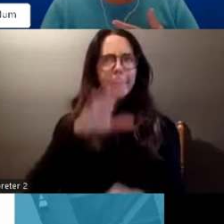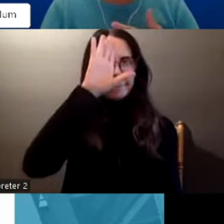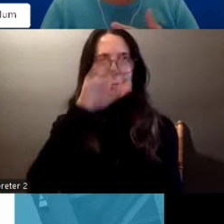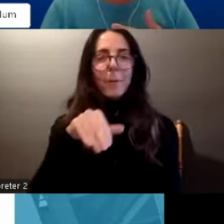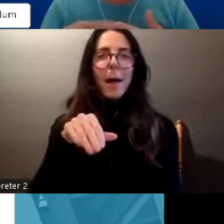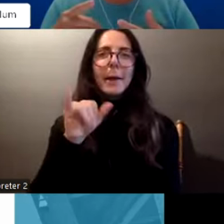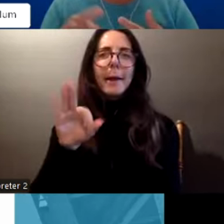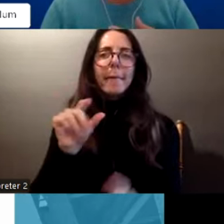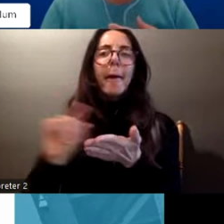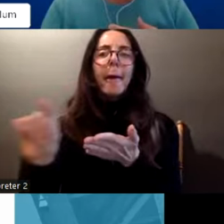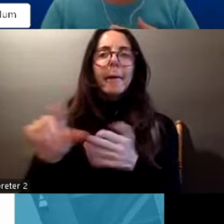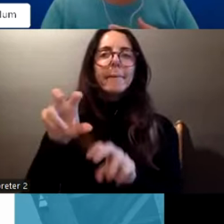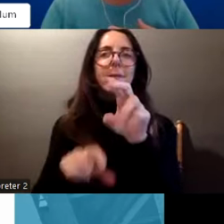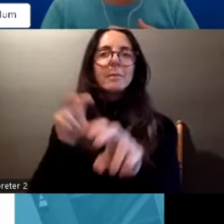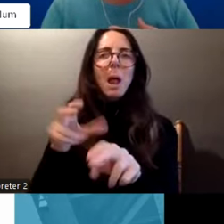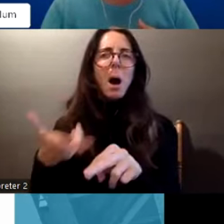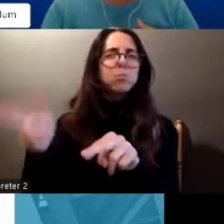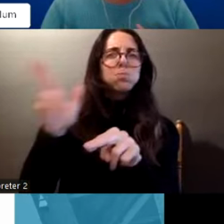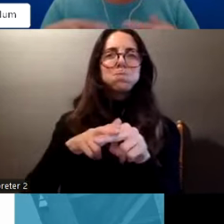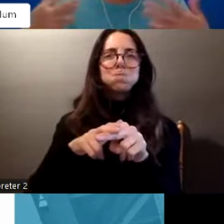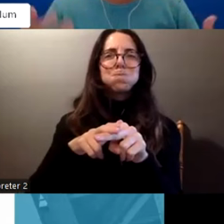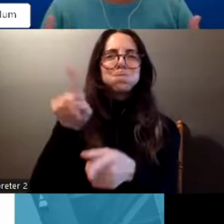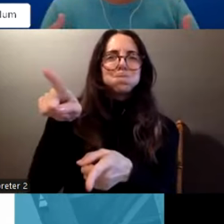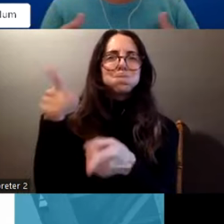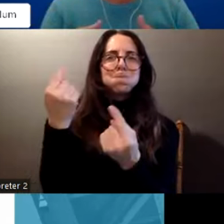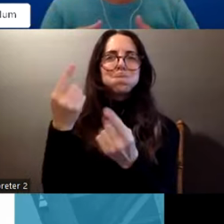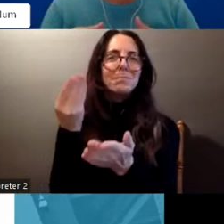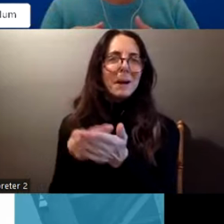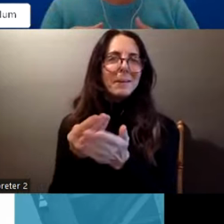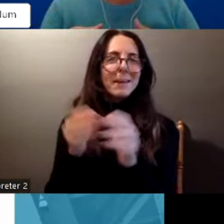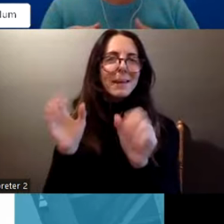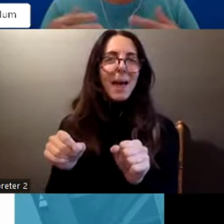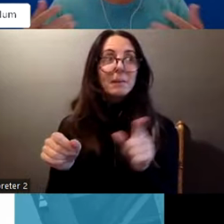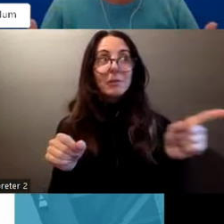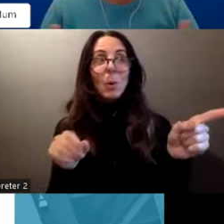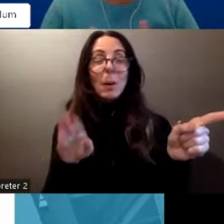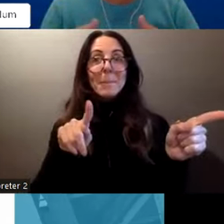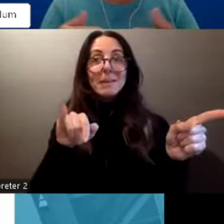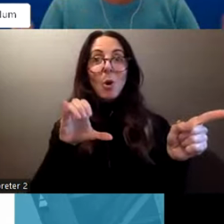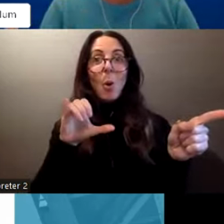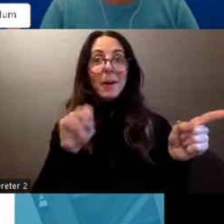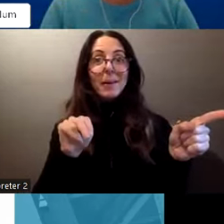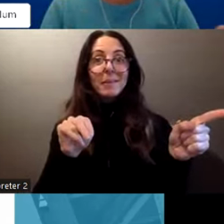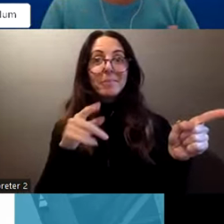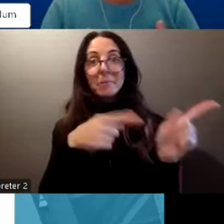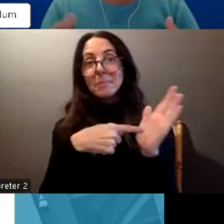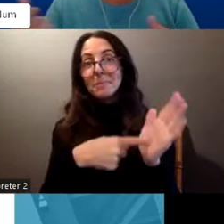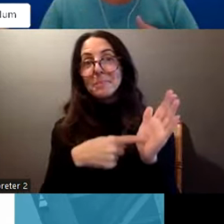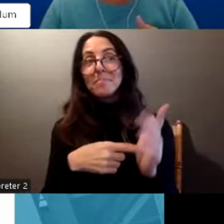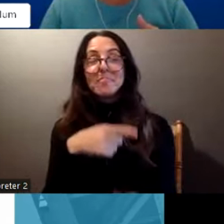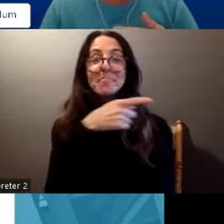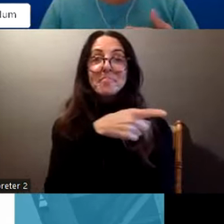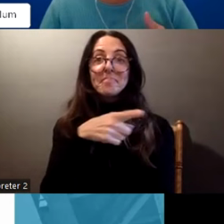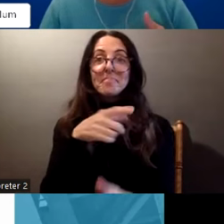money, and then they're directing you to put money in a particular account